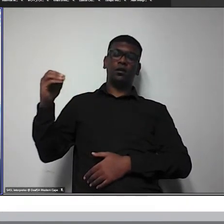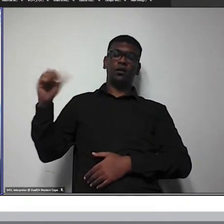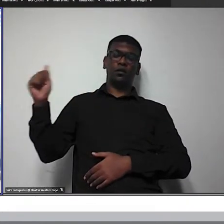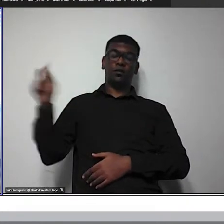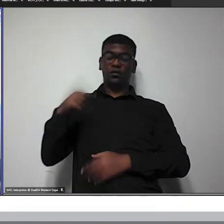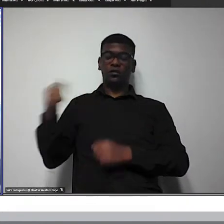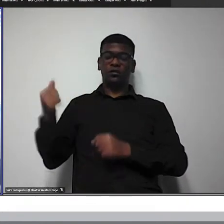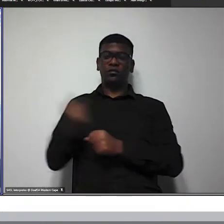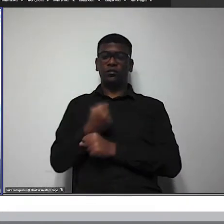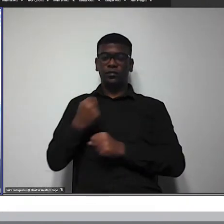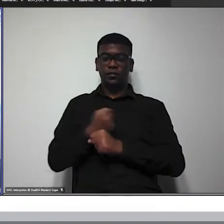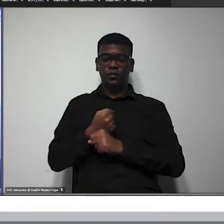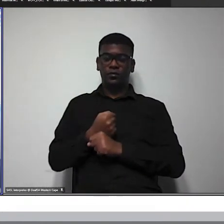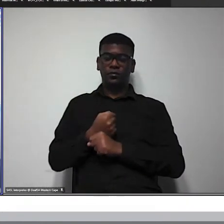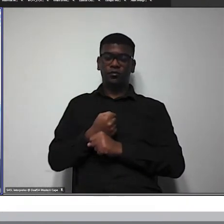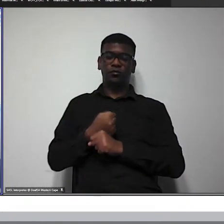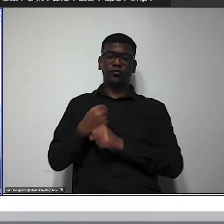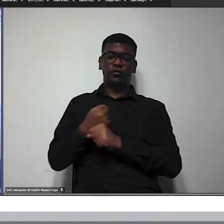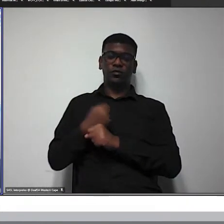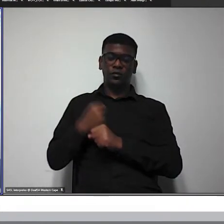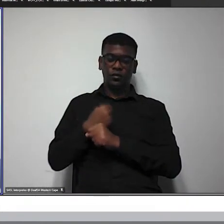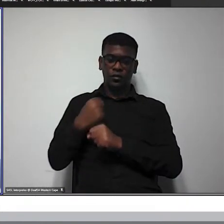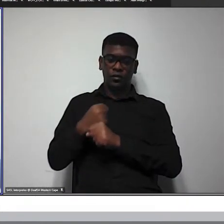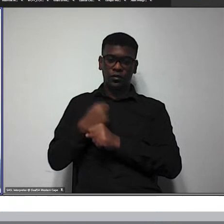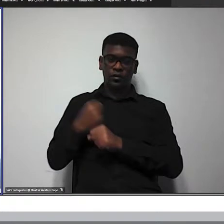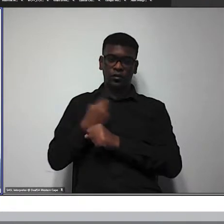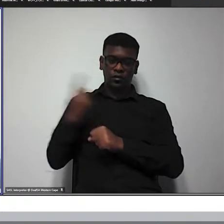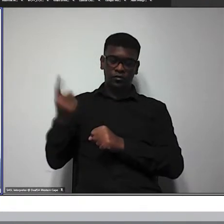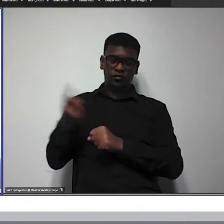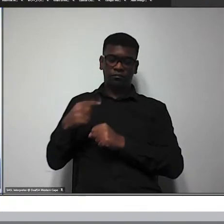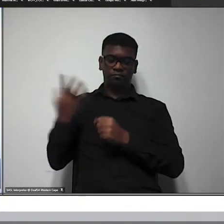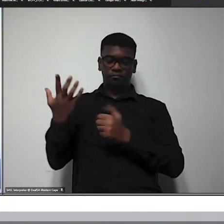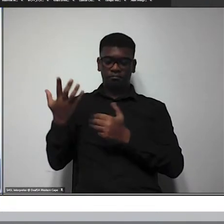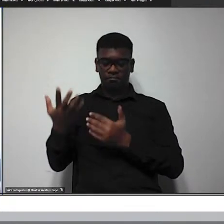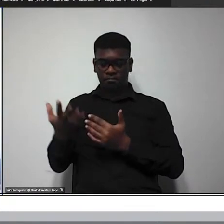will be likely, you know, affected for those commodities.